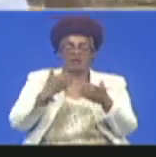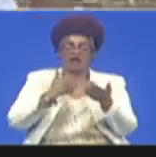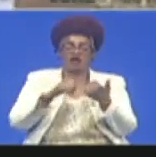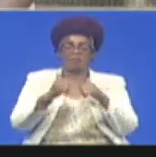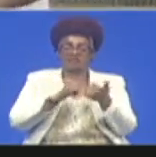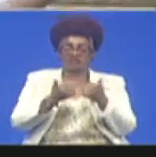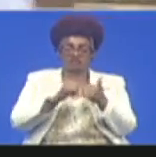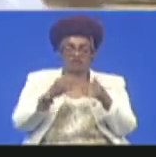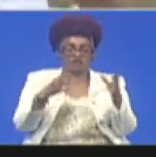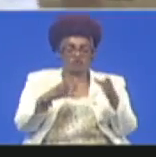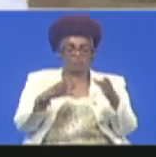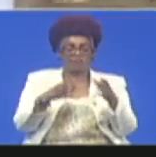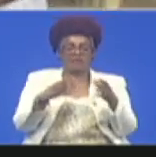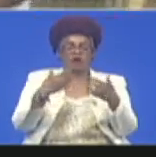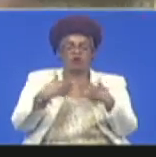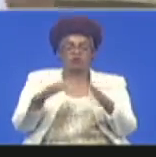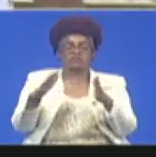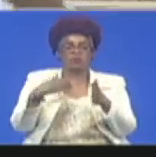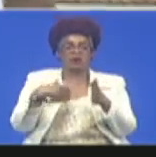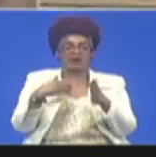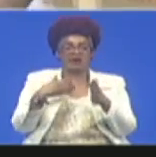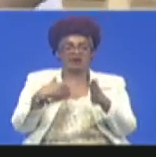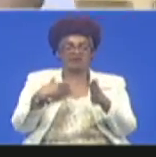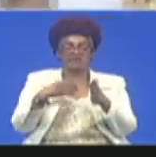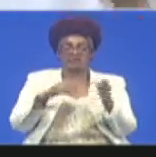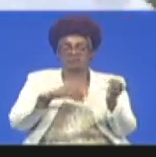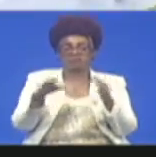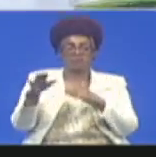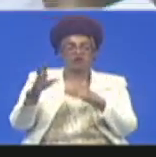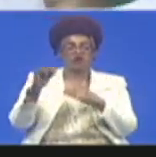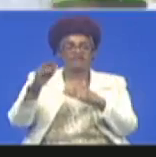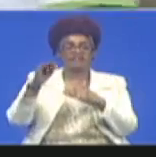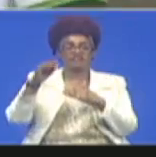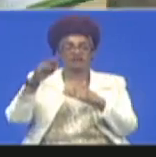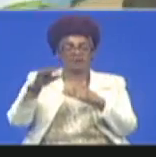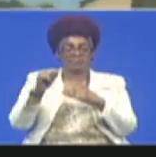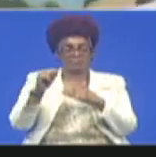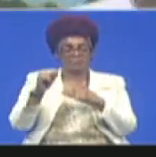group stages, while the loser will have a lifeline and drop to the CAF Confederation Cup's playoff round.